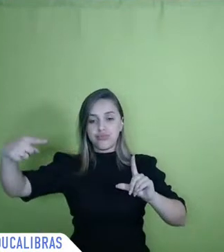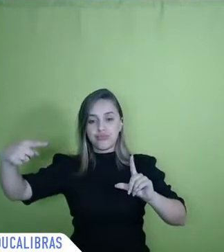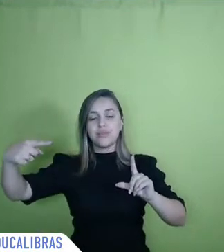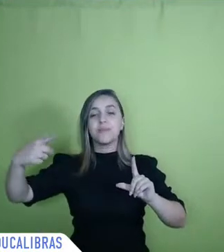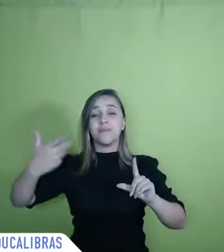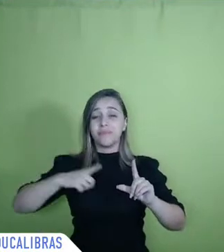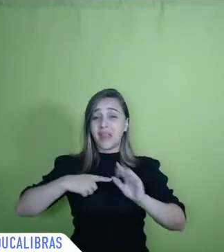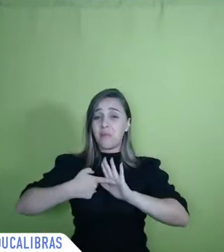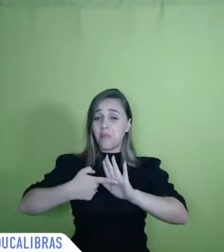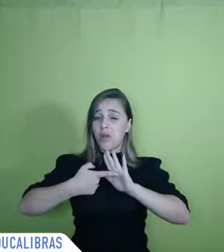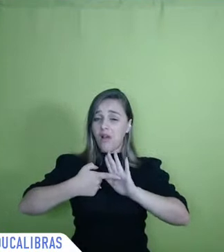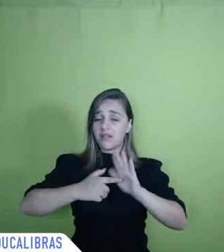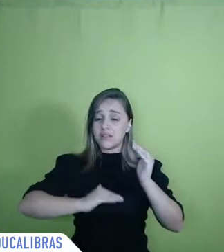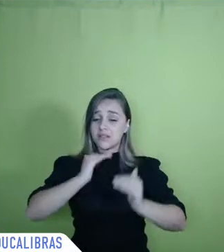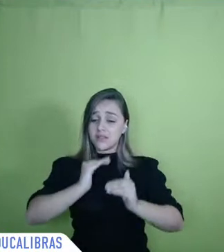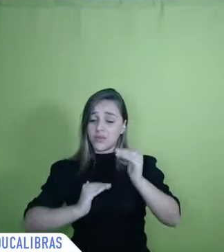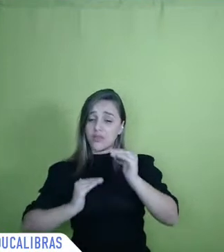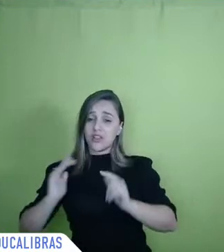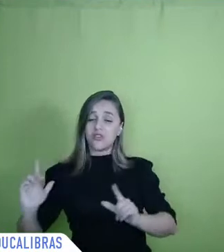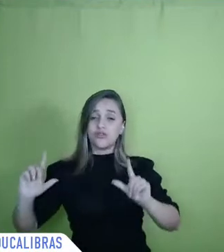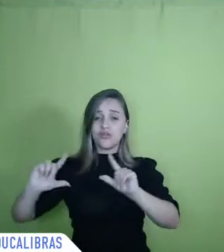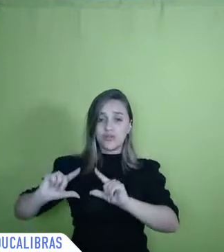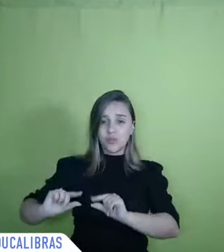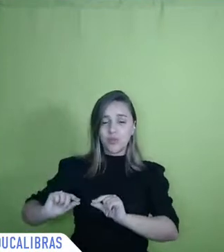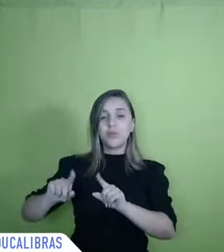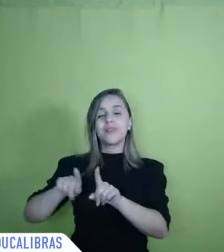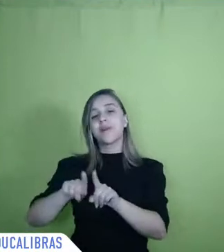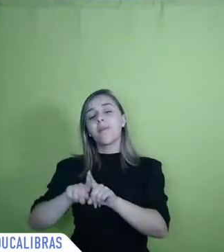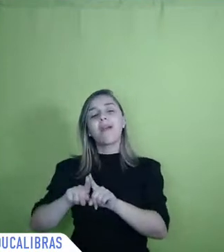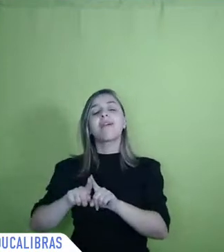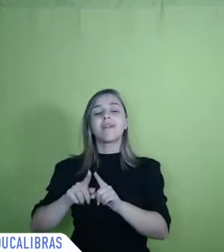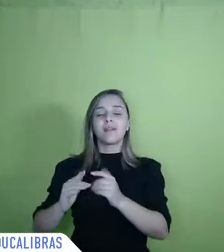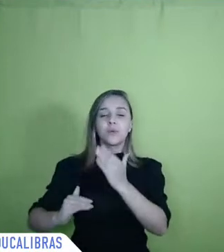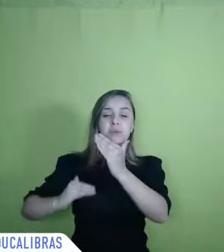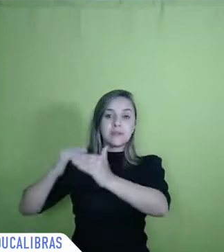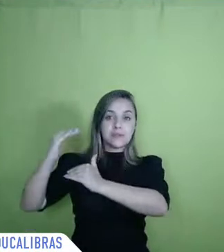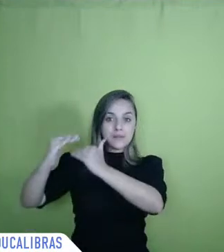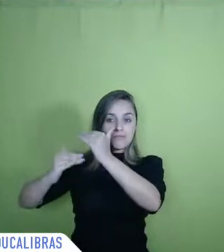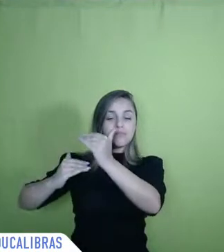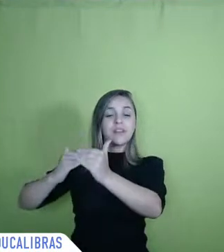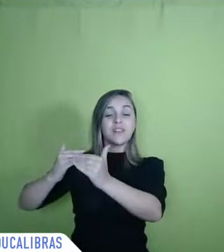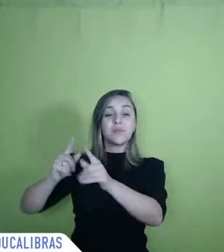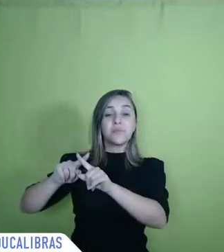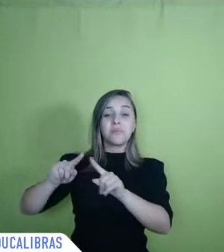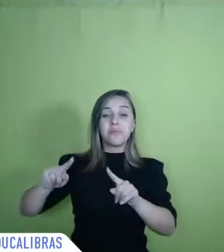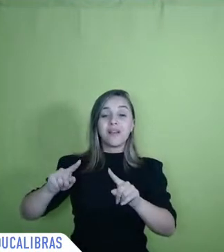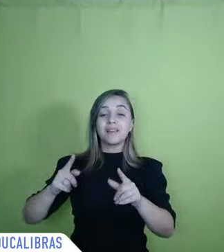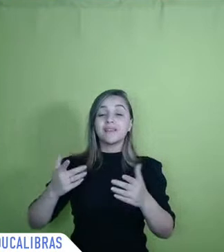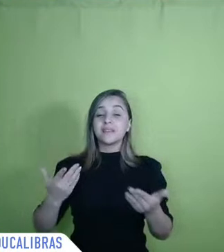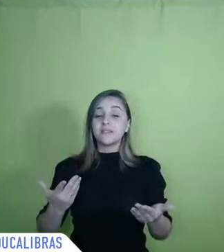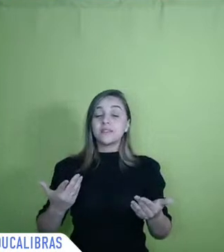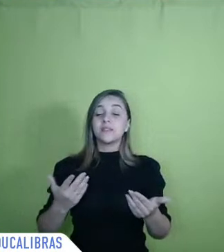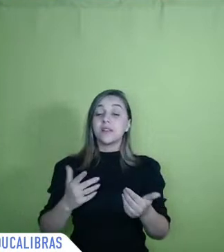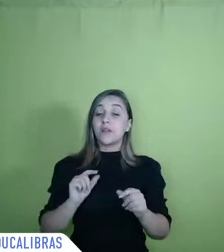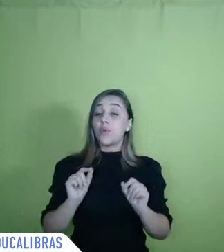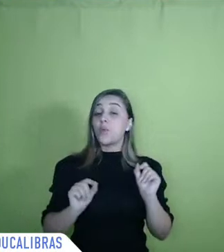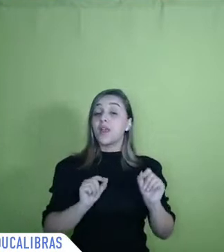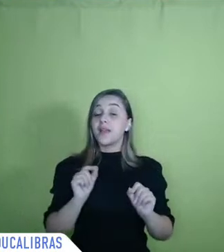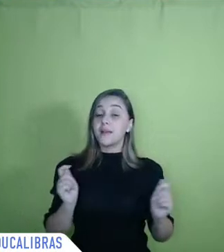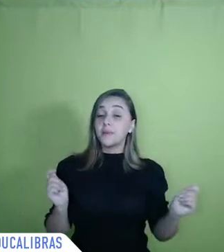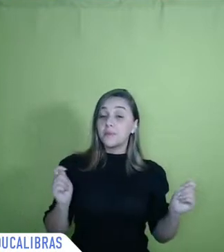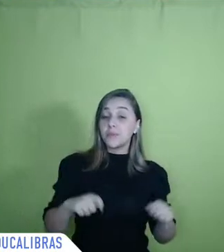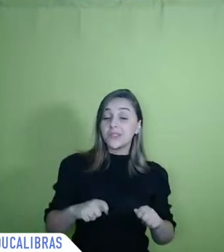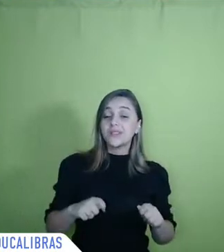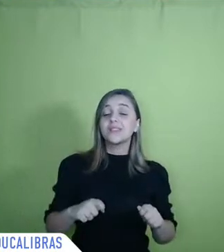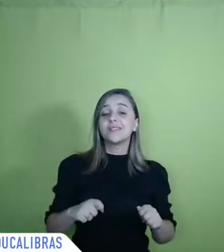inequality. And when inequality drops, this is an idea that something is going to